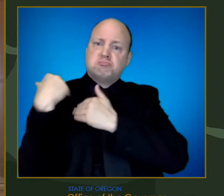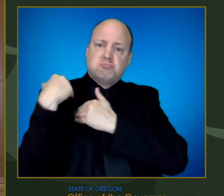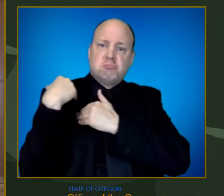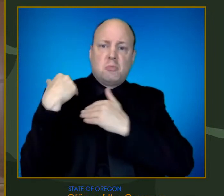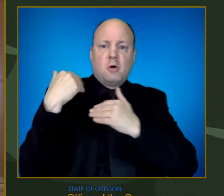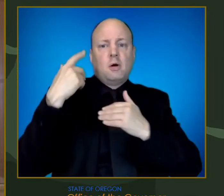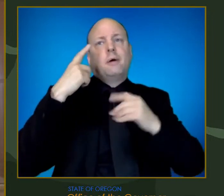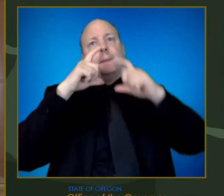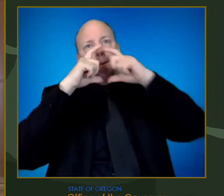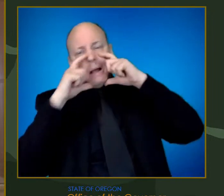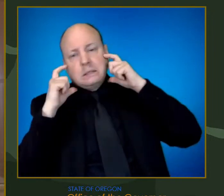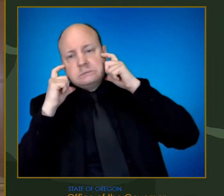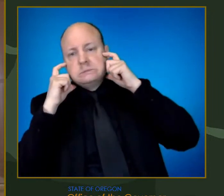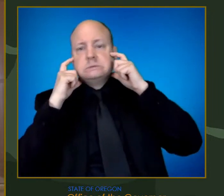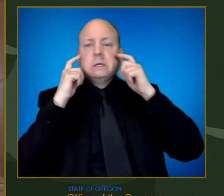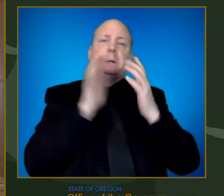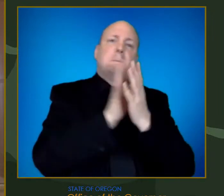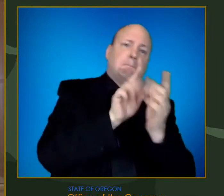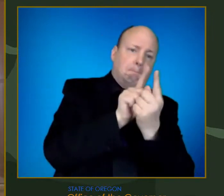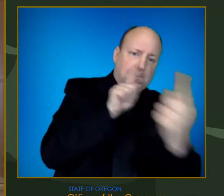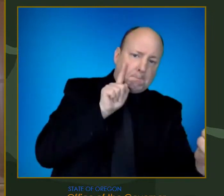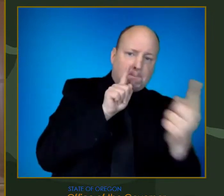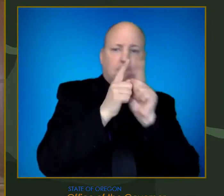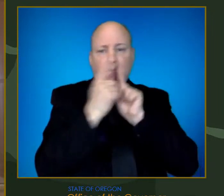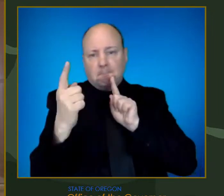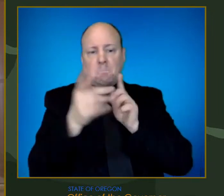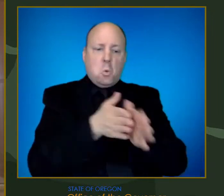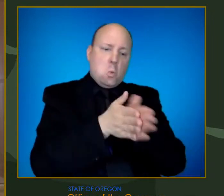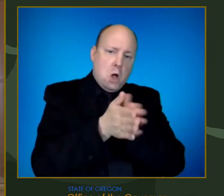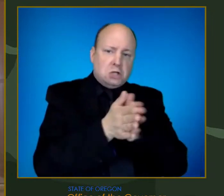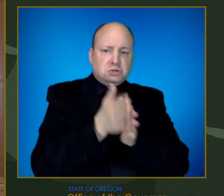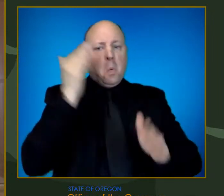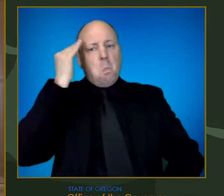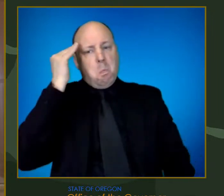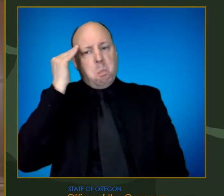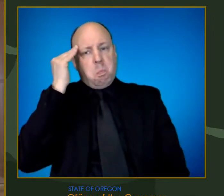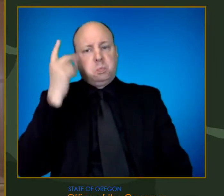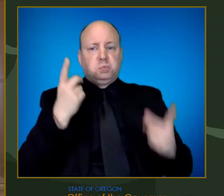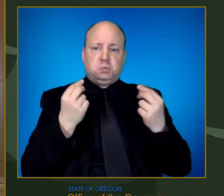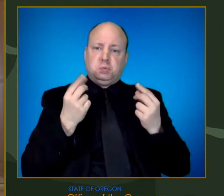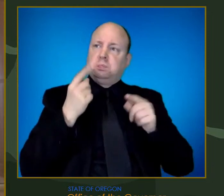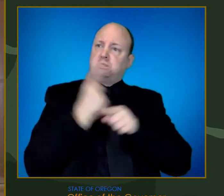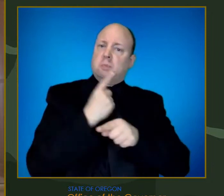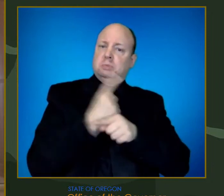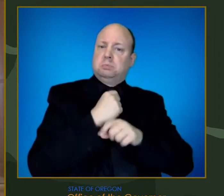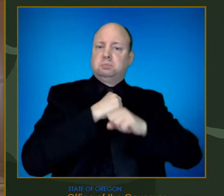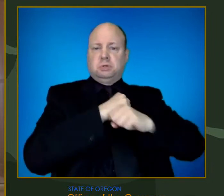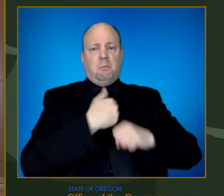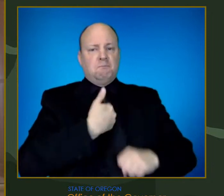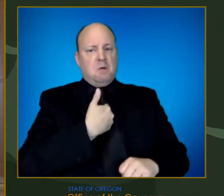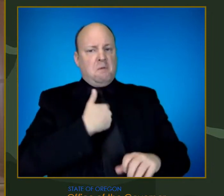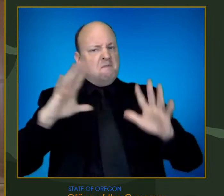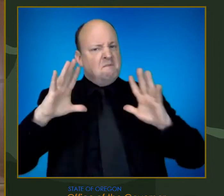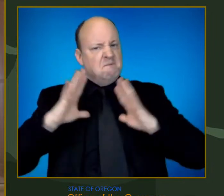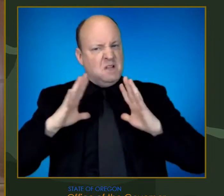to socially distance, to do the right thing to protect themselves and their loved ones, and the fact that we have roughly